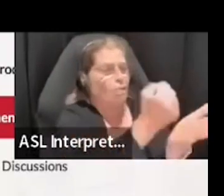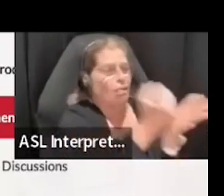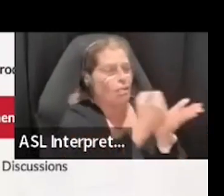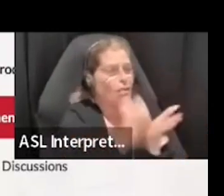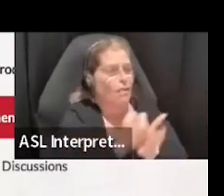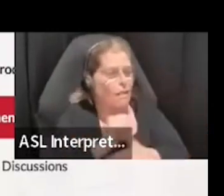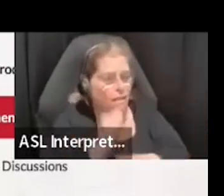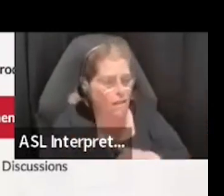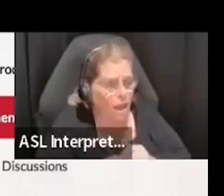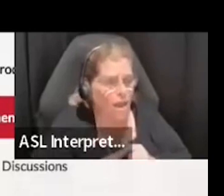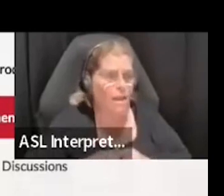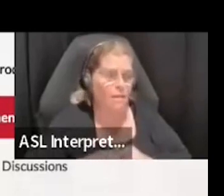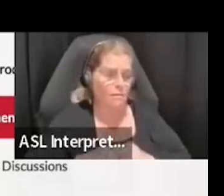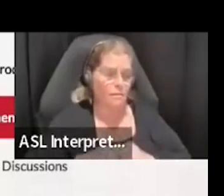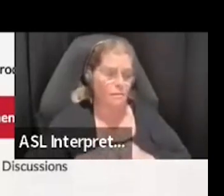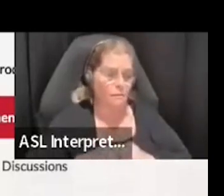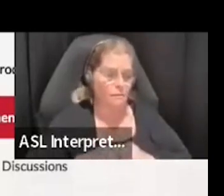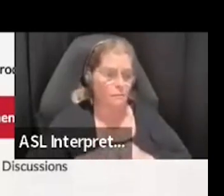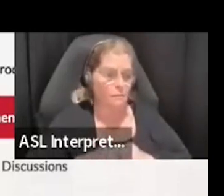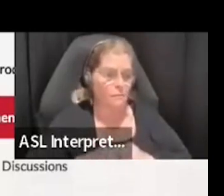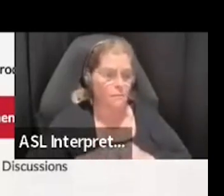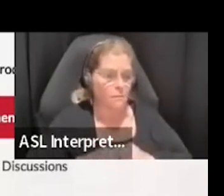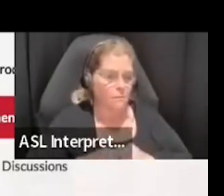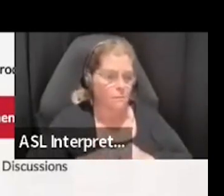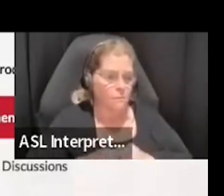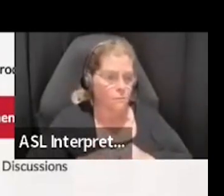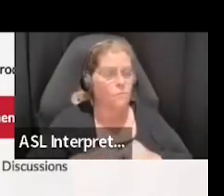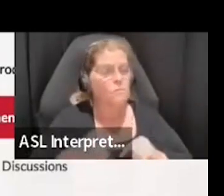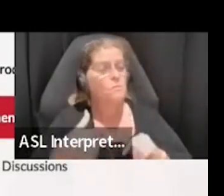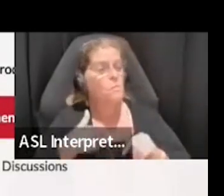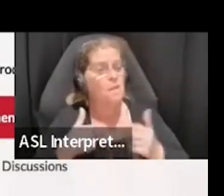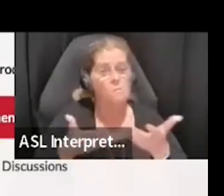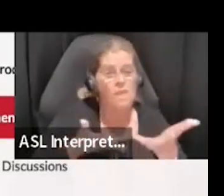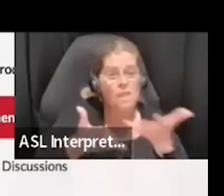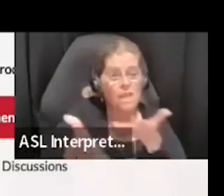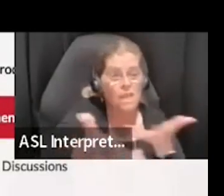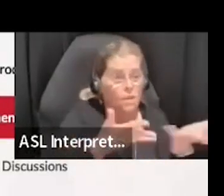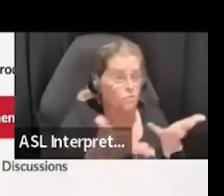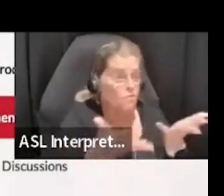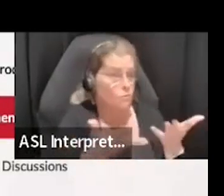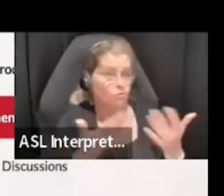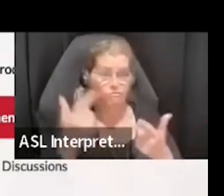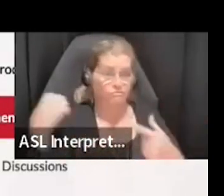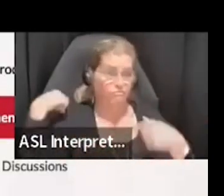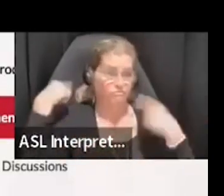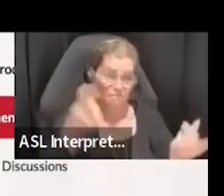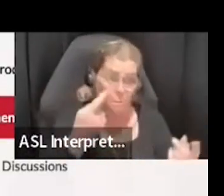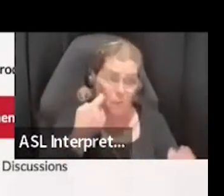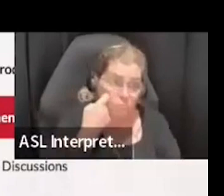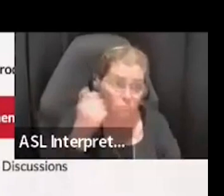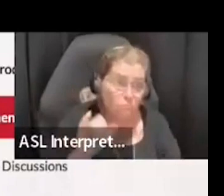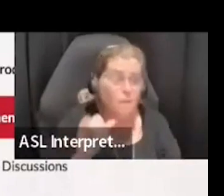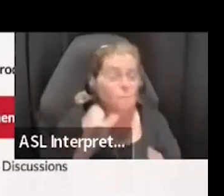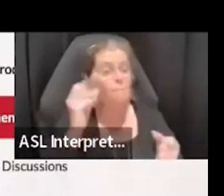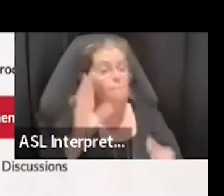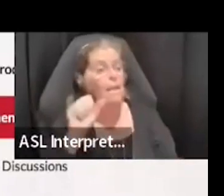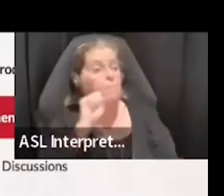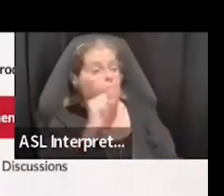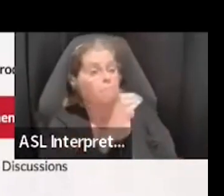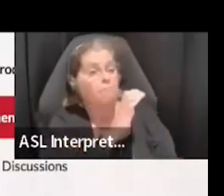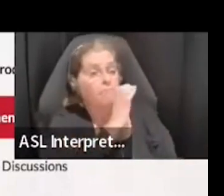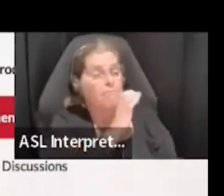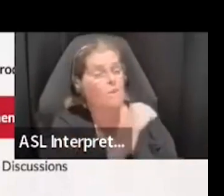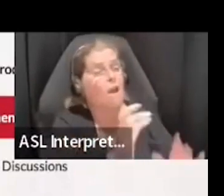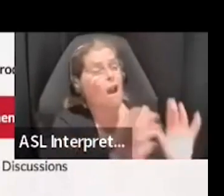education programs. In my interactions, even just recently, I spoke with many senior citizens that were talking to me